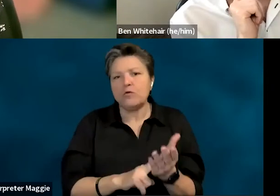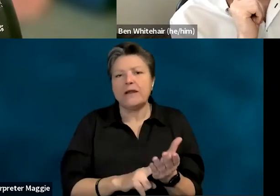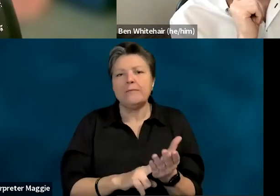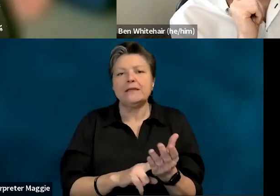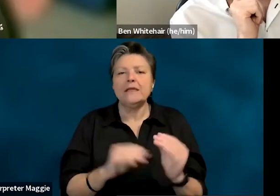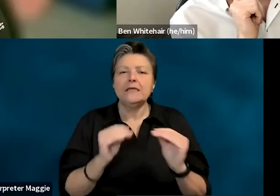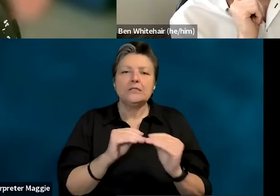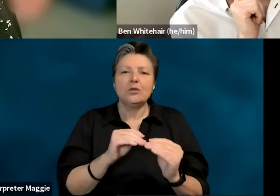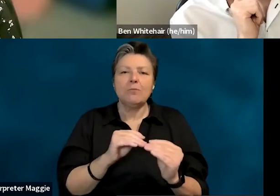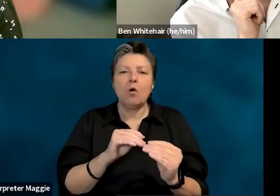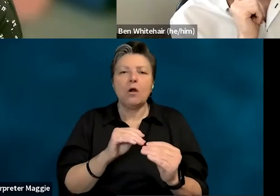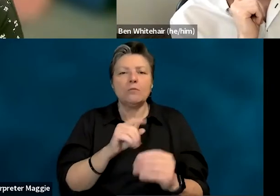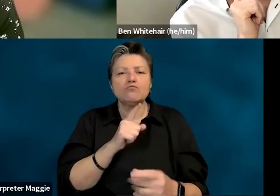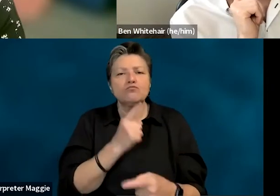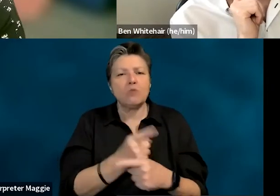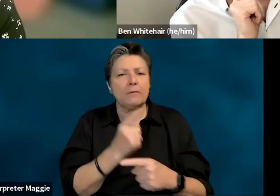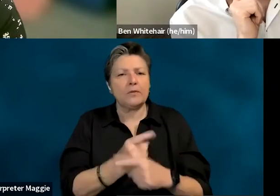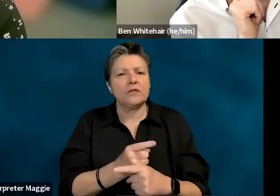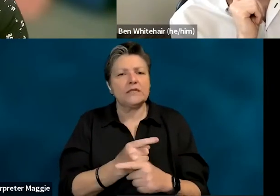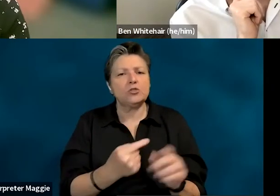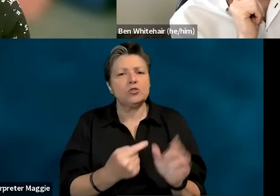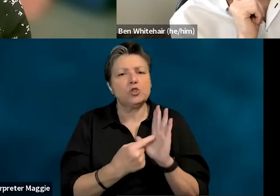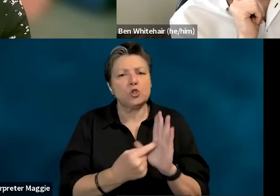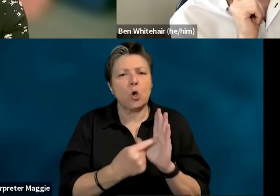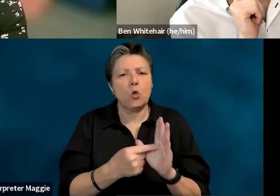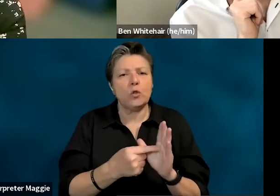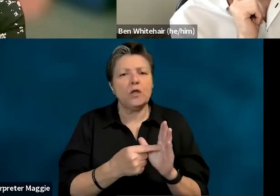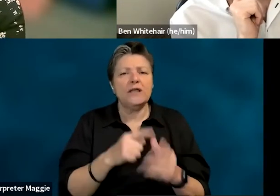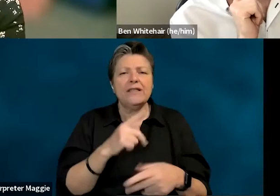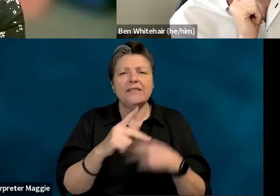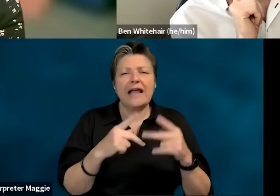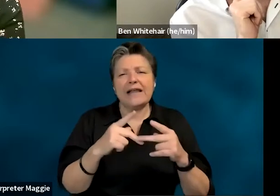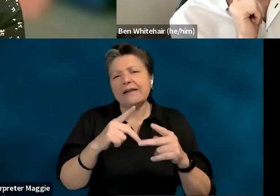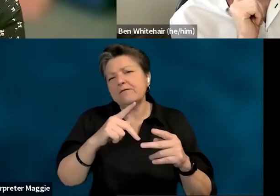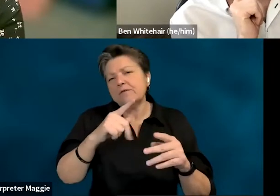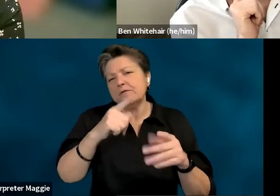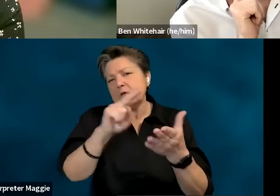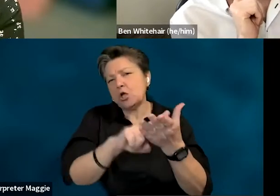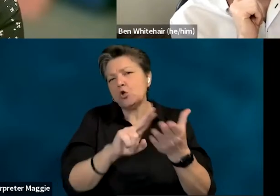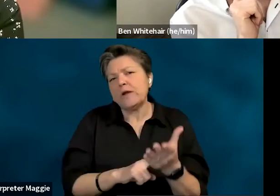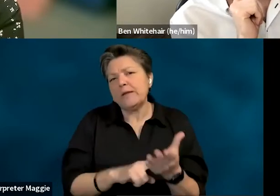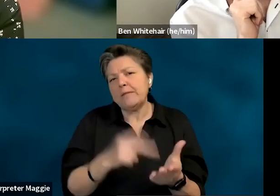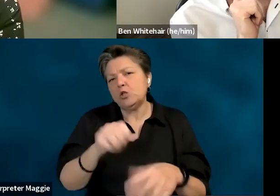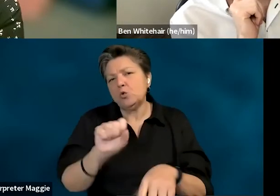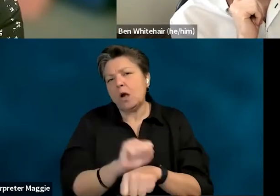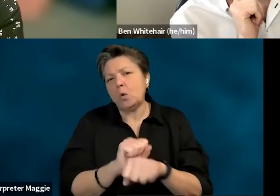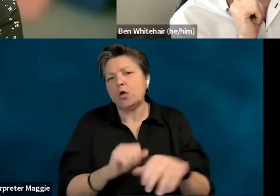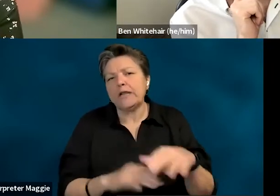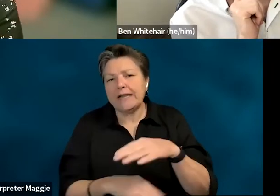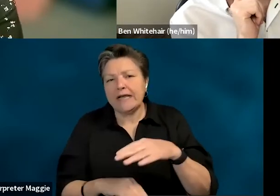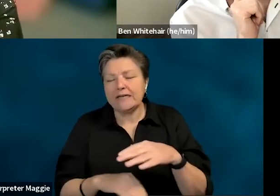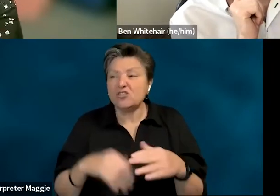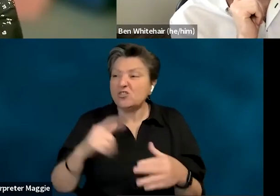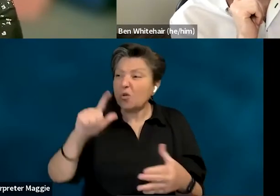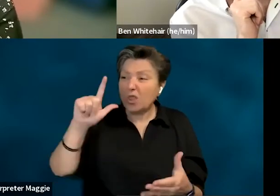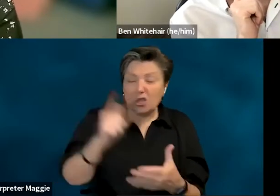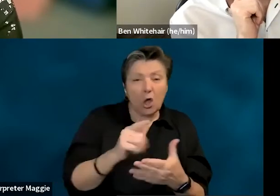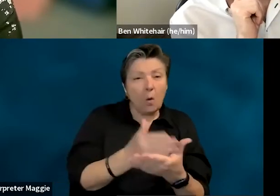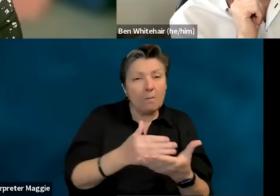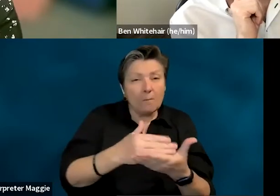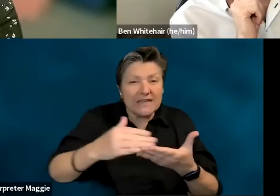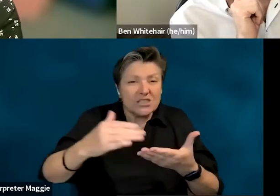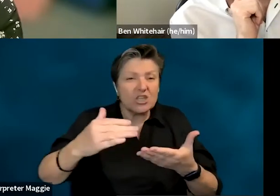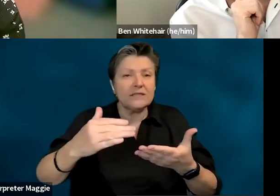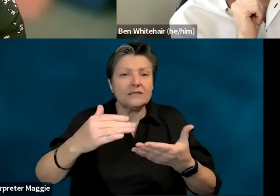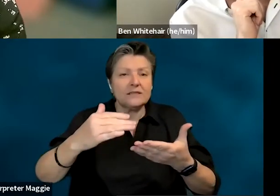what's appropriate for the budget level that you're working under. So those promulgated independent low budget agreements kind of sit on